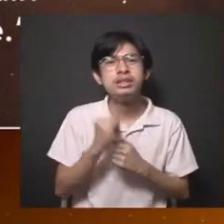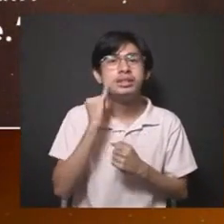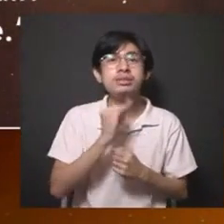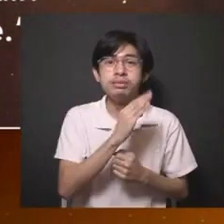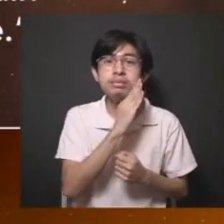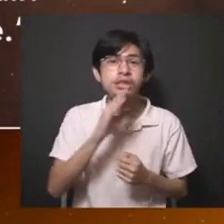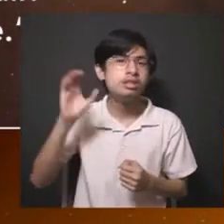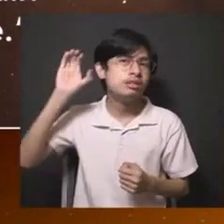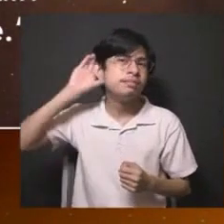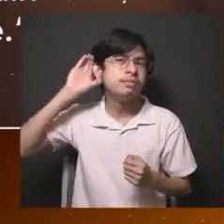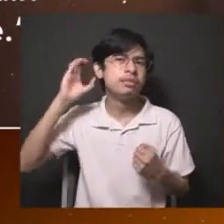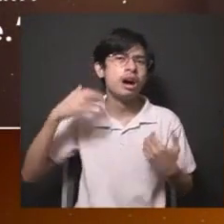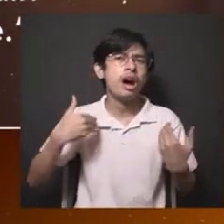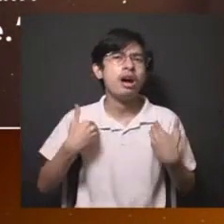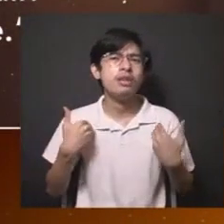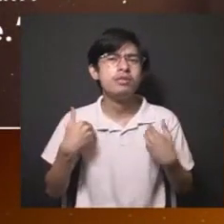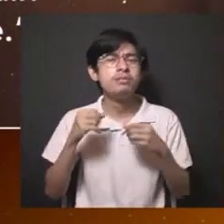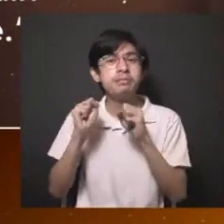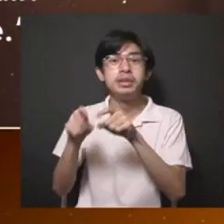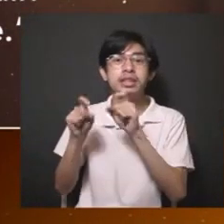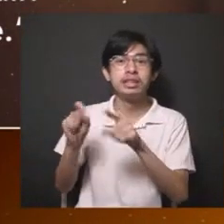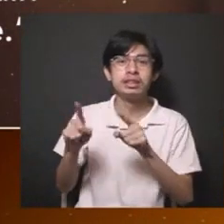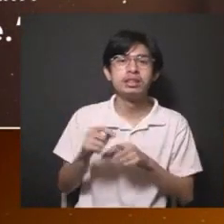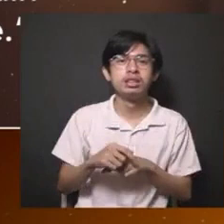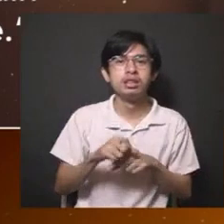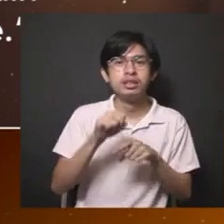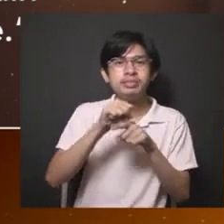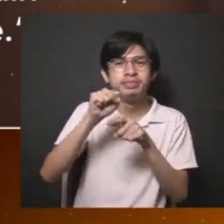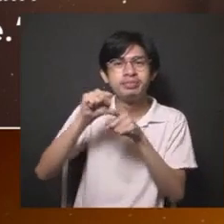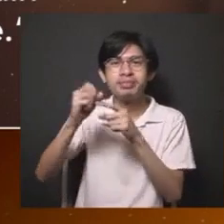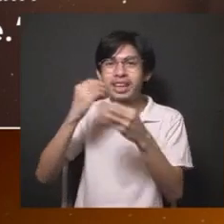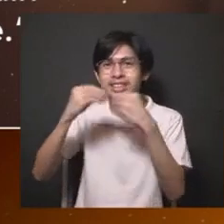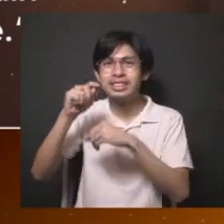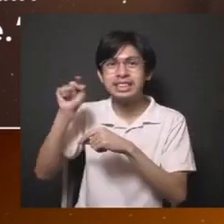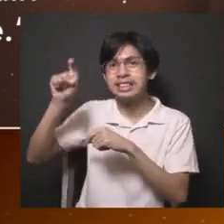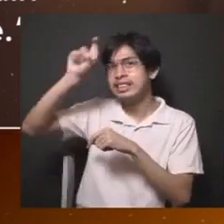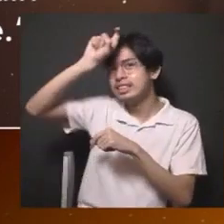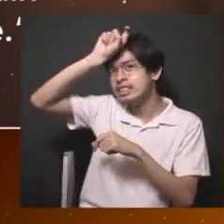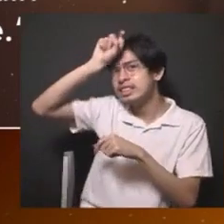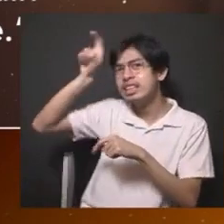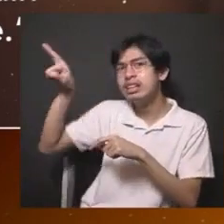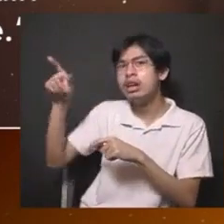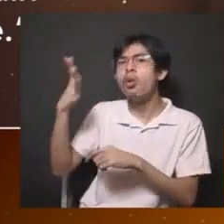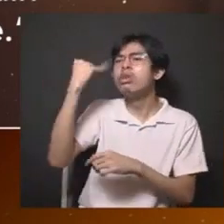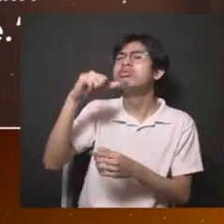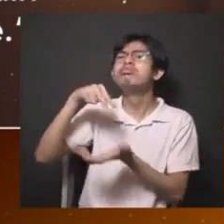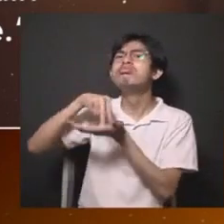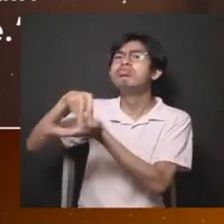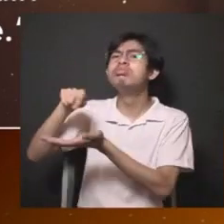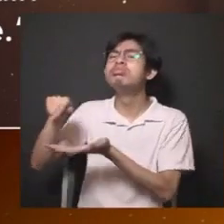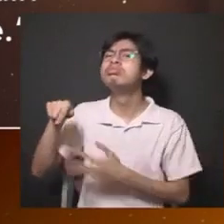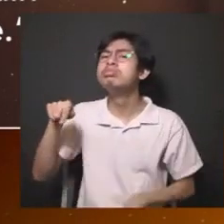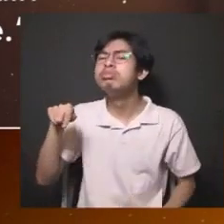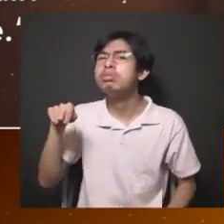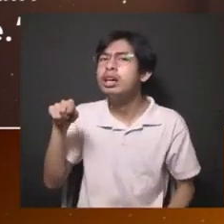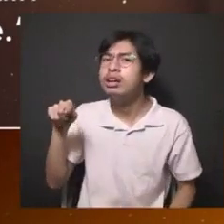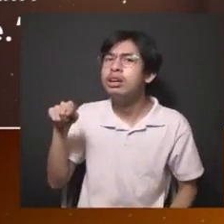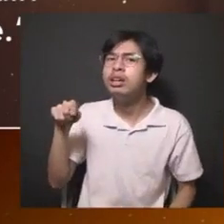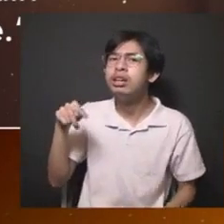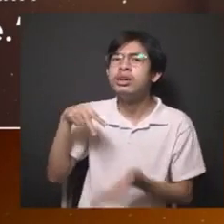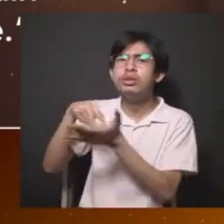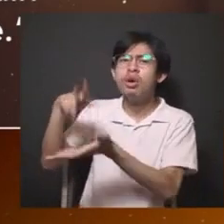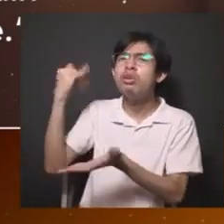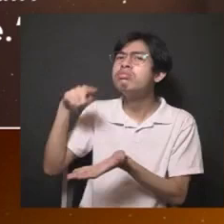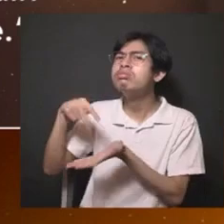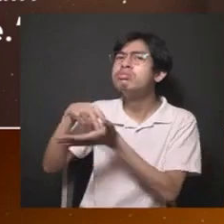sons, "Why are you standing around looking at one another? I have heard there is grain in Egypt." And then he says, "Go down there